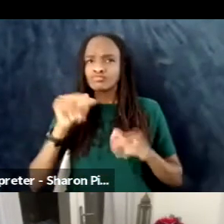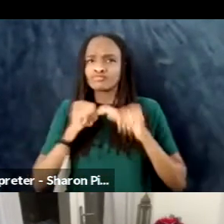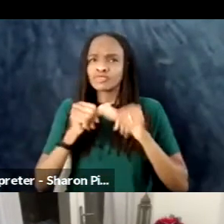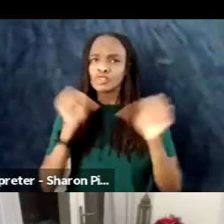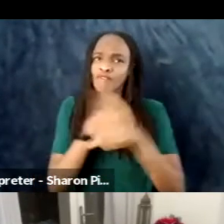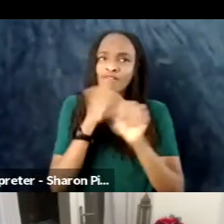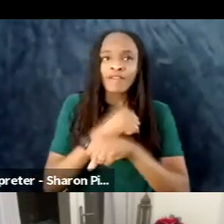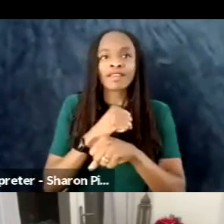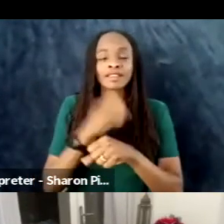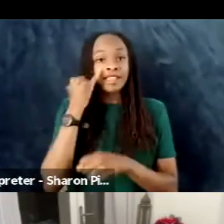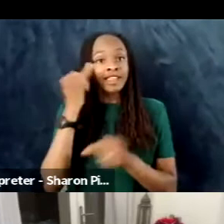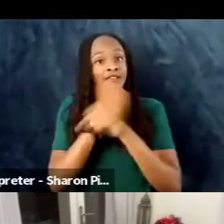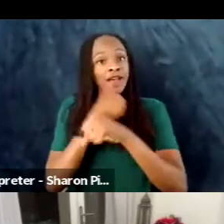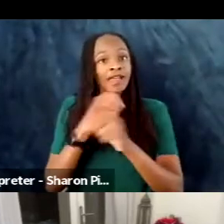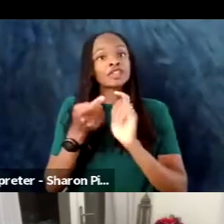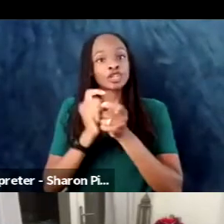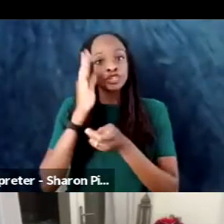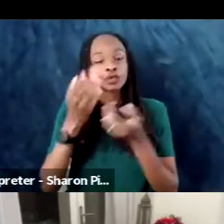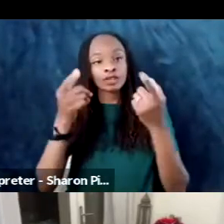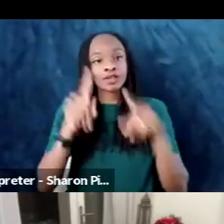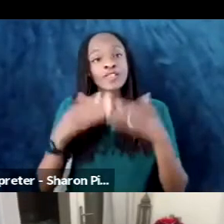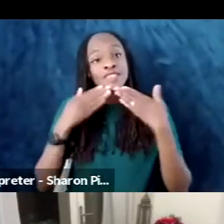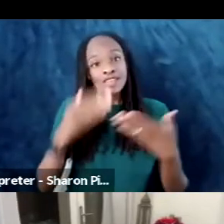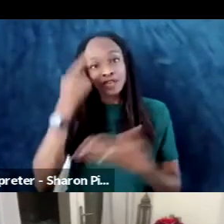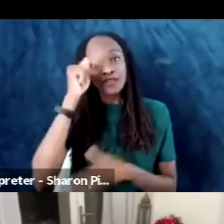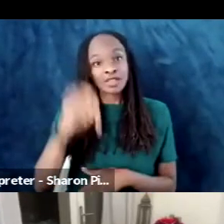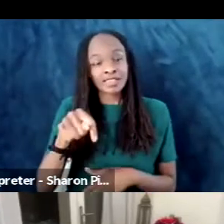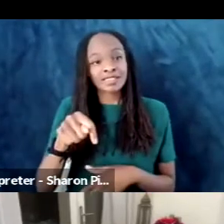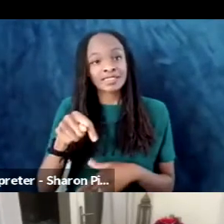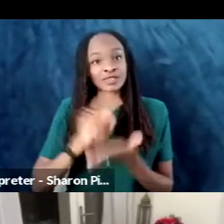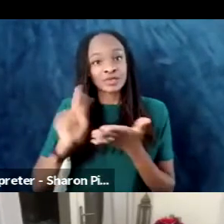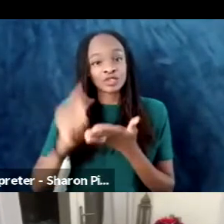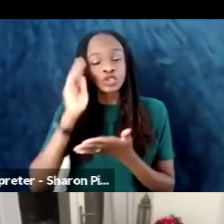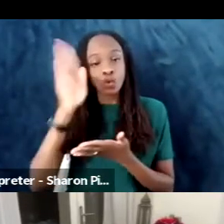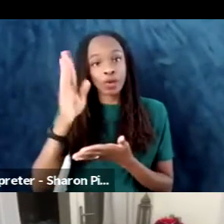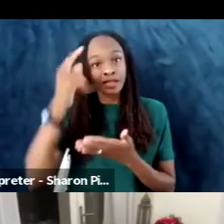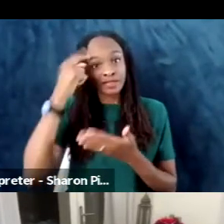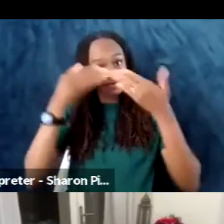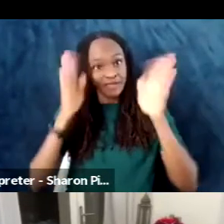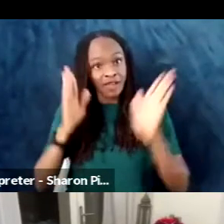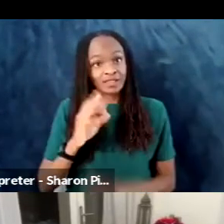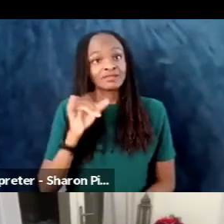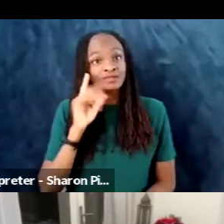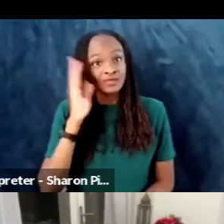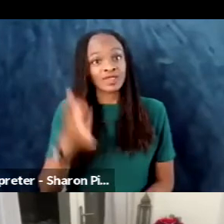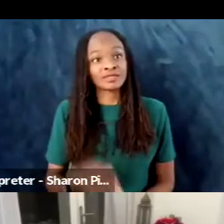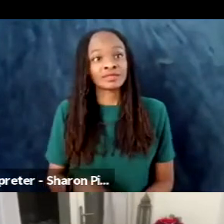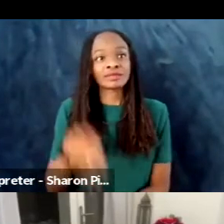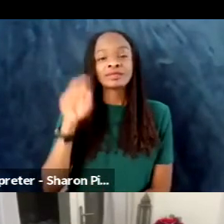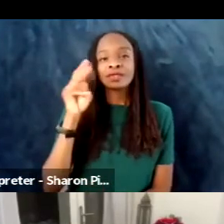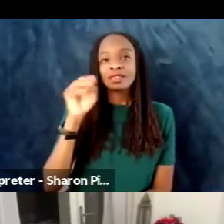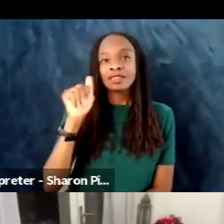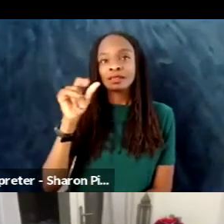The change will come. And thank you for this research. It will open some minds for sure. Thank you so much.